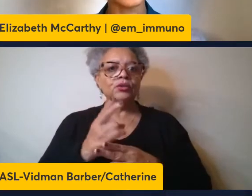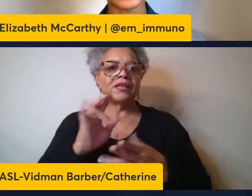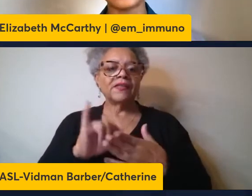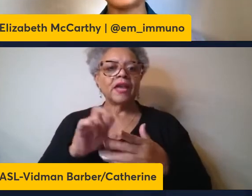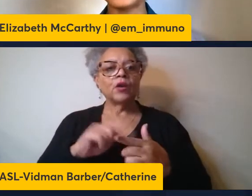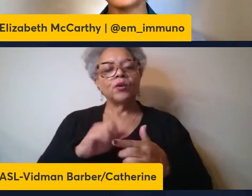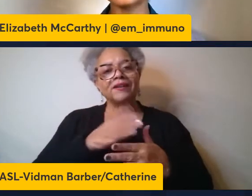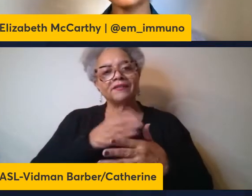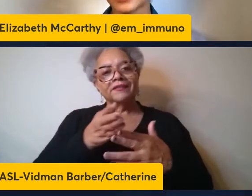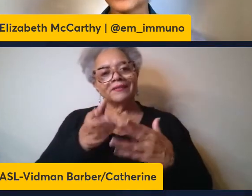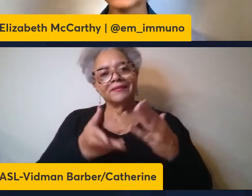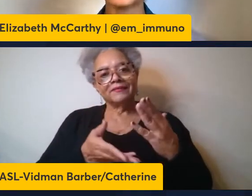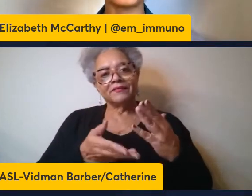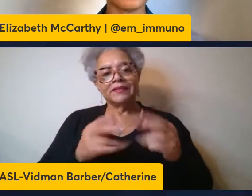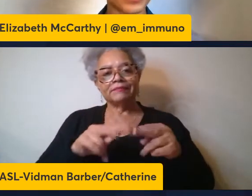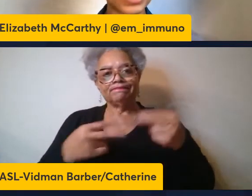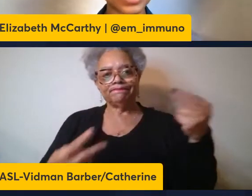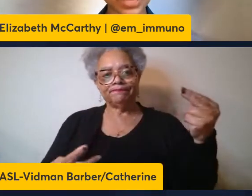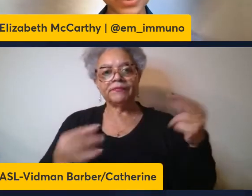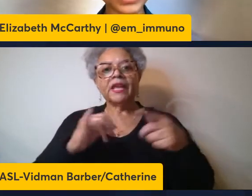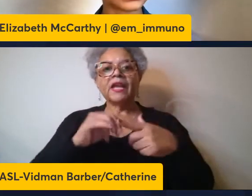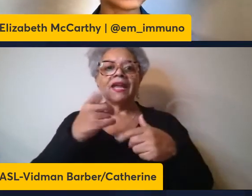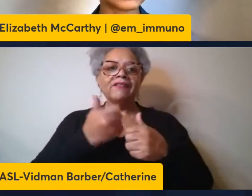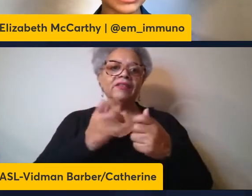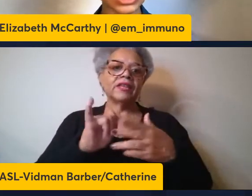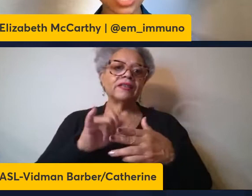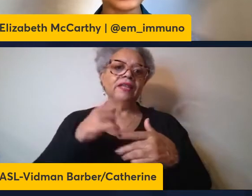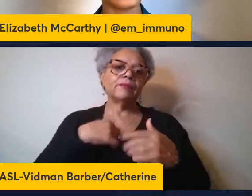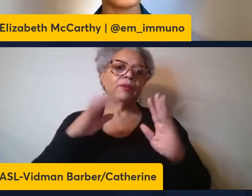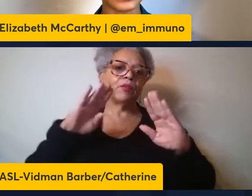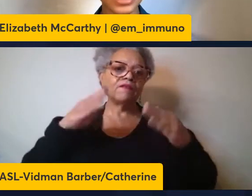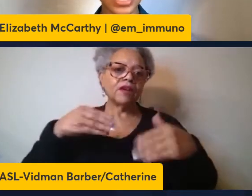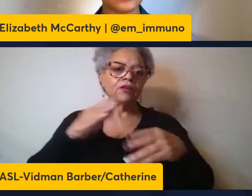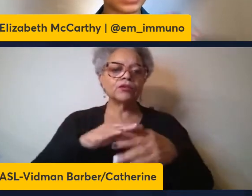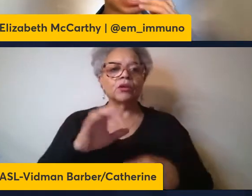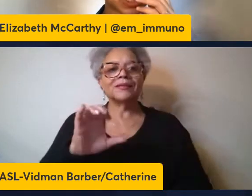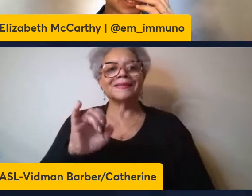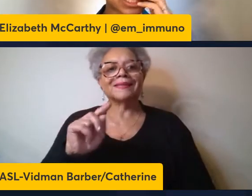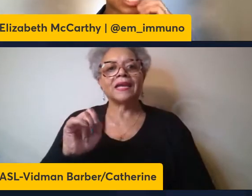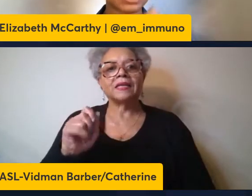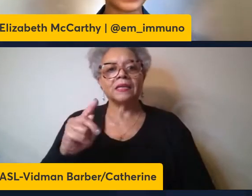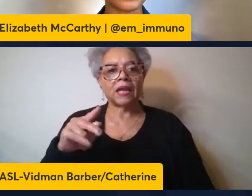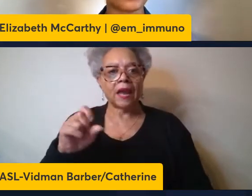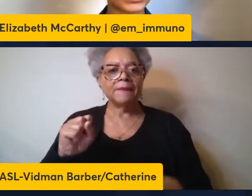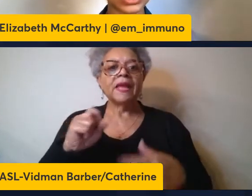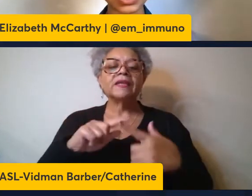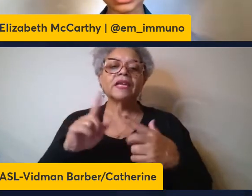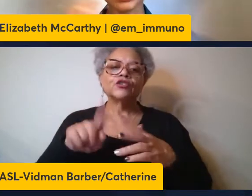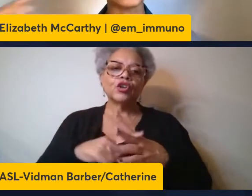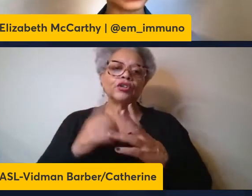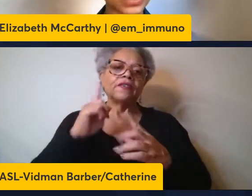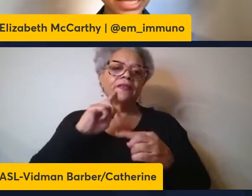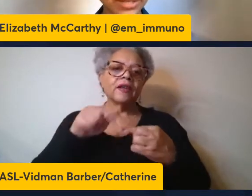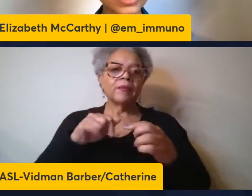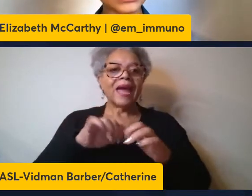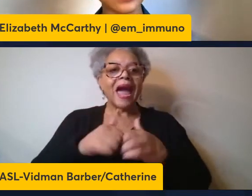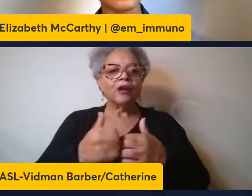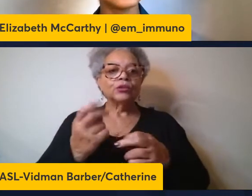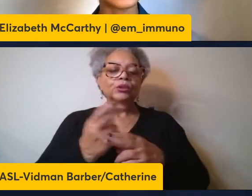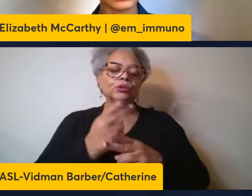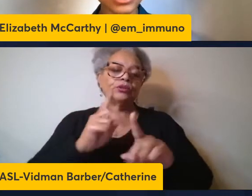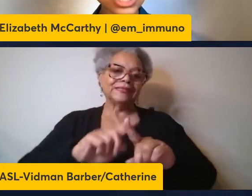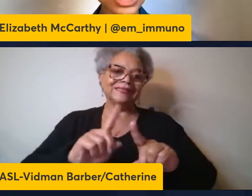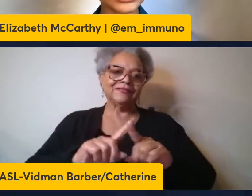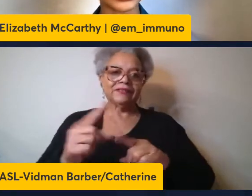sequencing. The other lab that I'm part of really focuses on cytoph. So I think I really started to think about ways to use a lot of different single